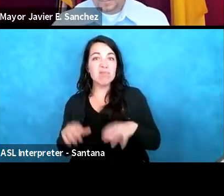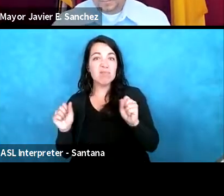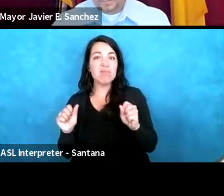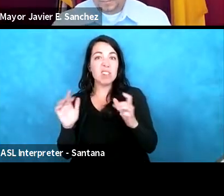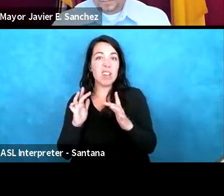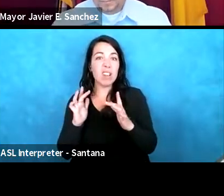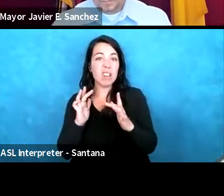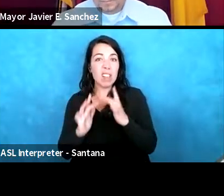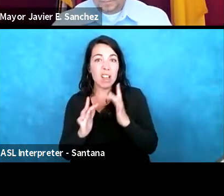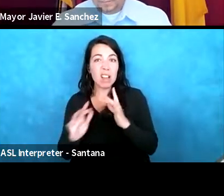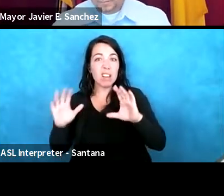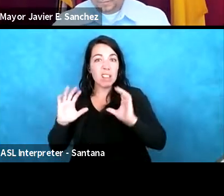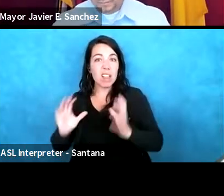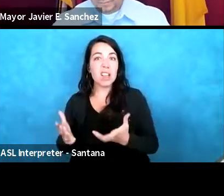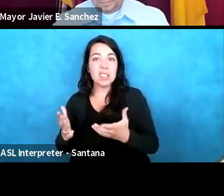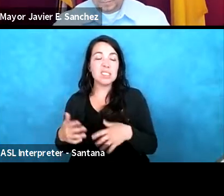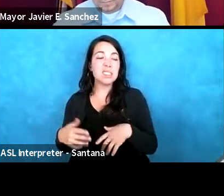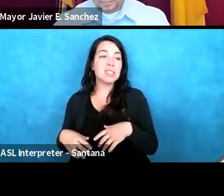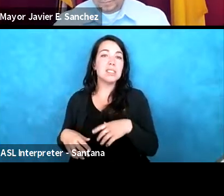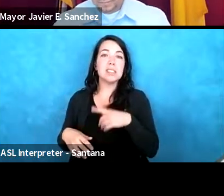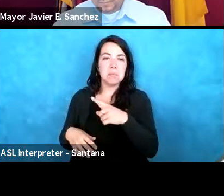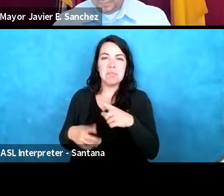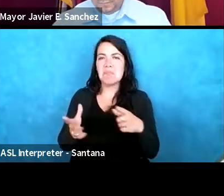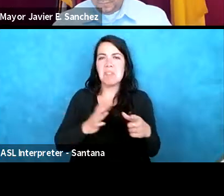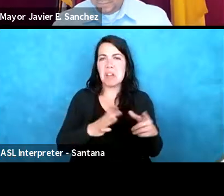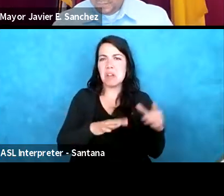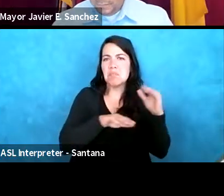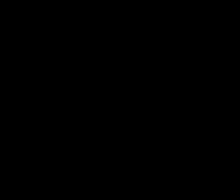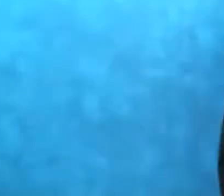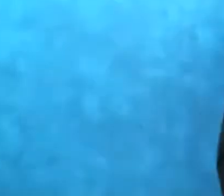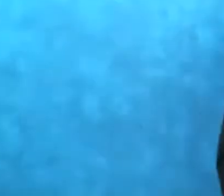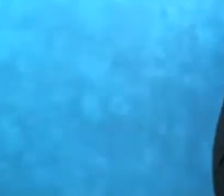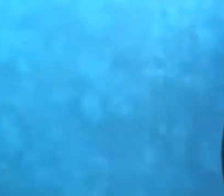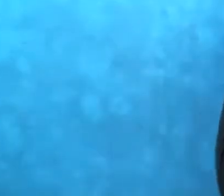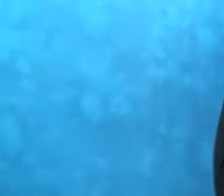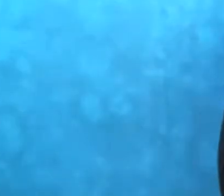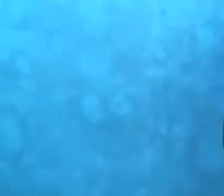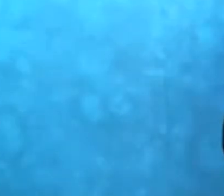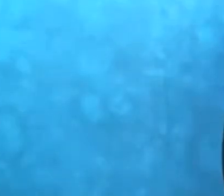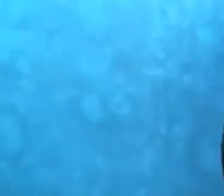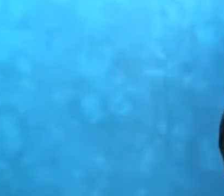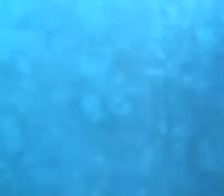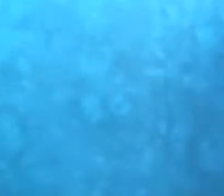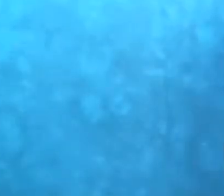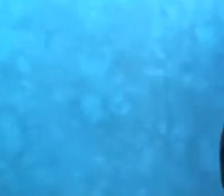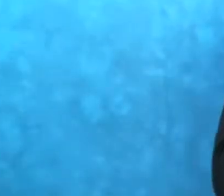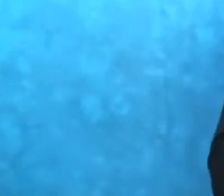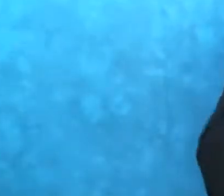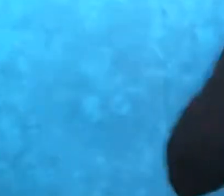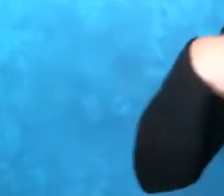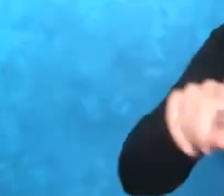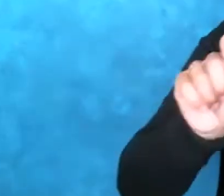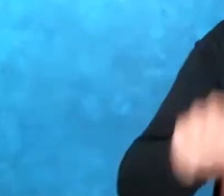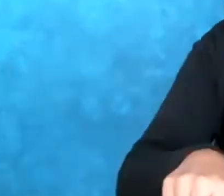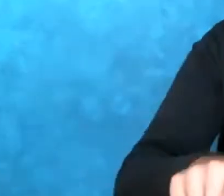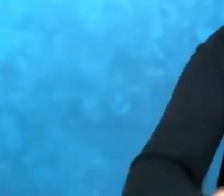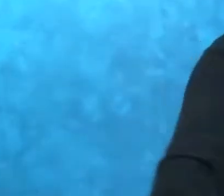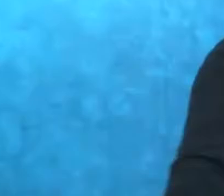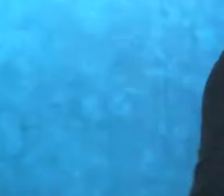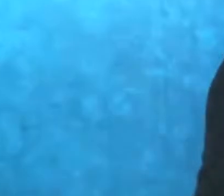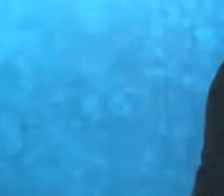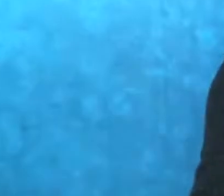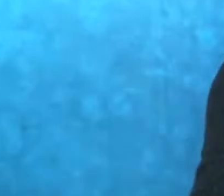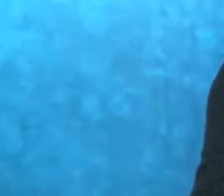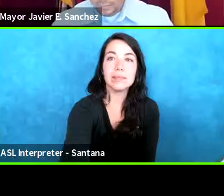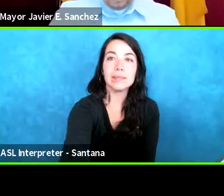apply for sign for college, they can go ahead and do that in person starting next week. Also, I'm going to just